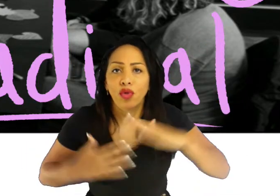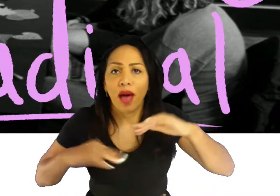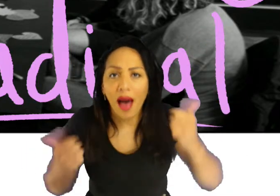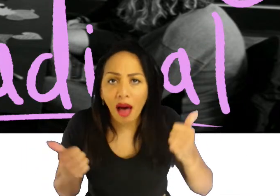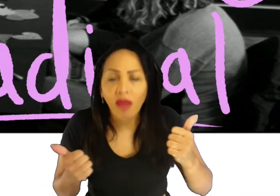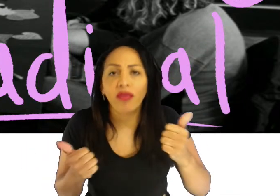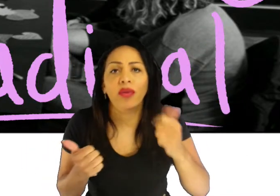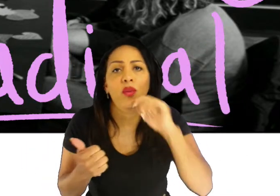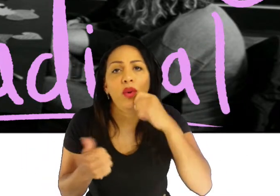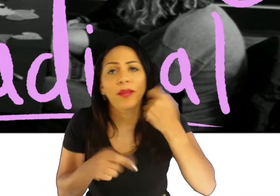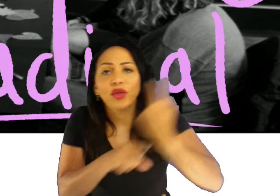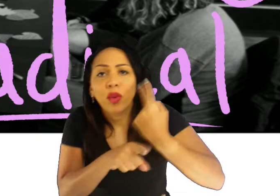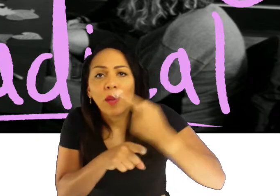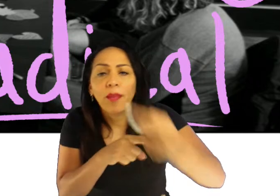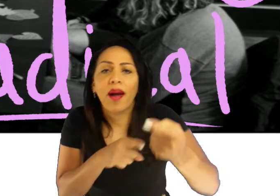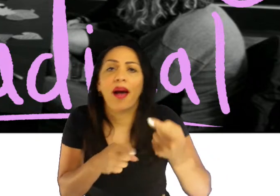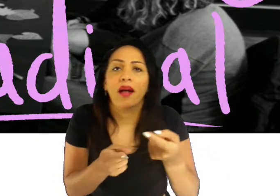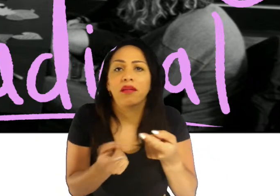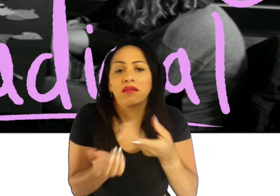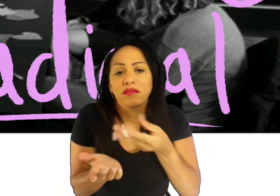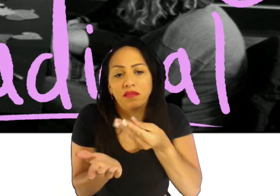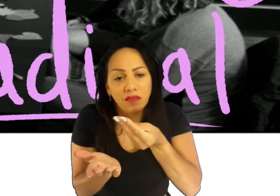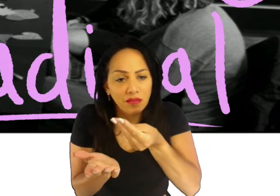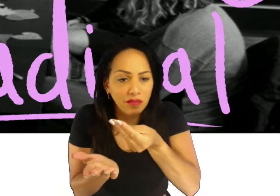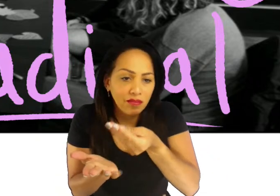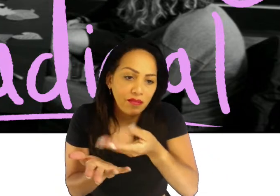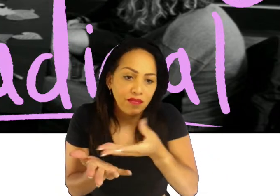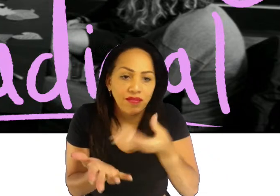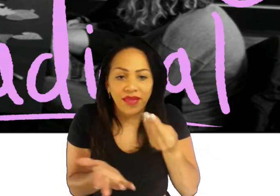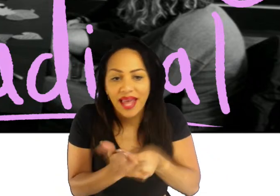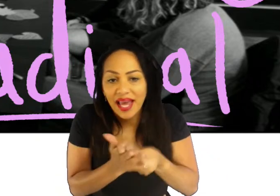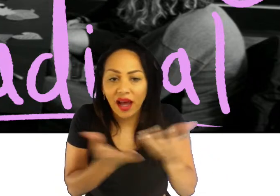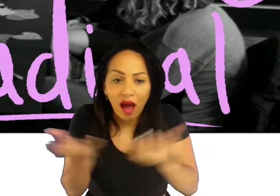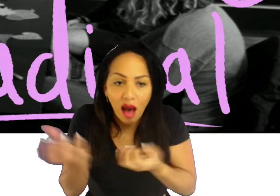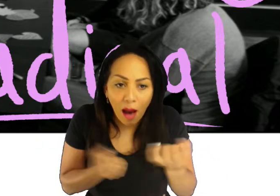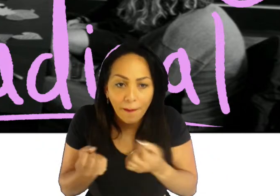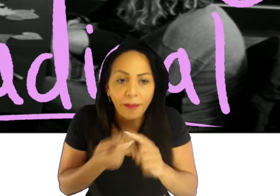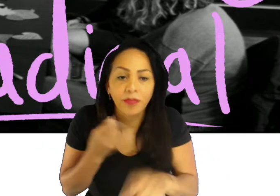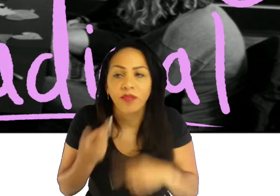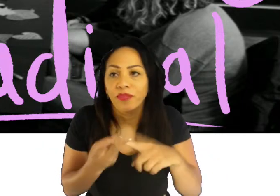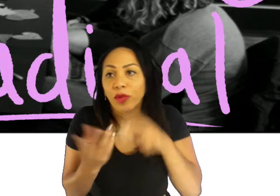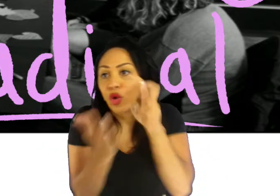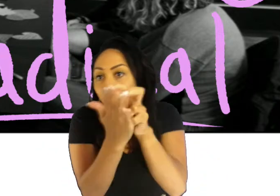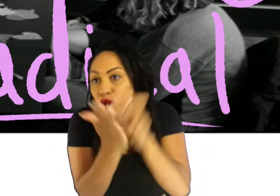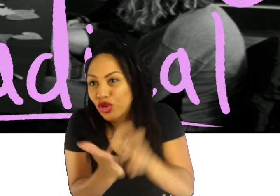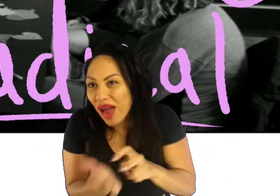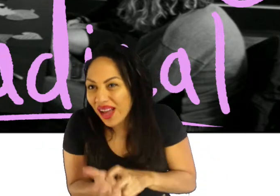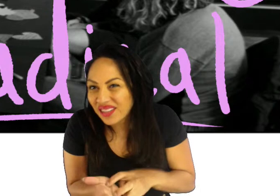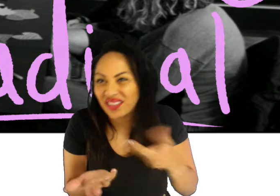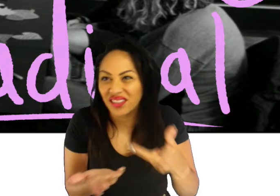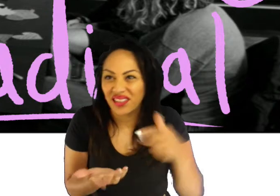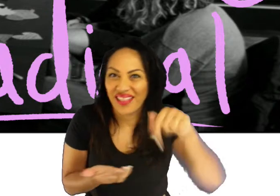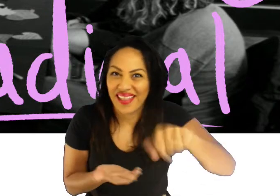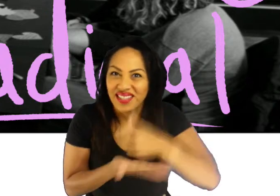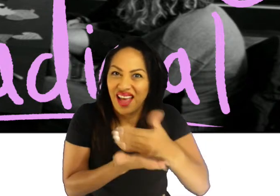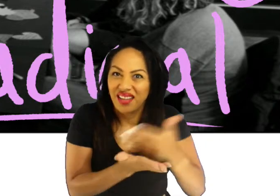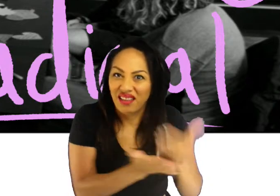income, unstable work and contracts in the sector. There's talk about